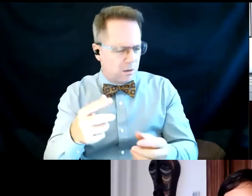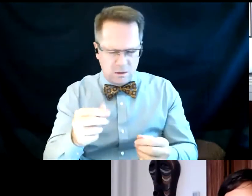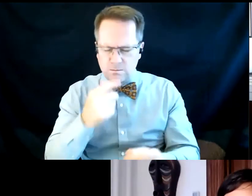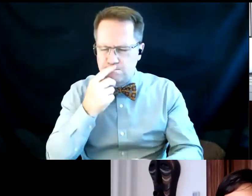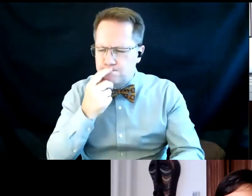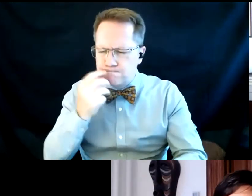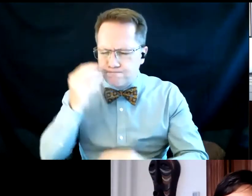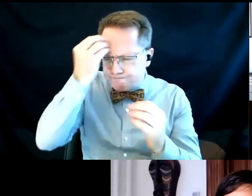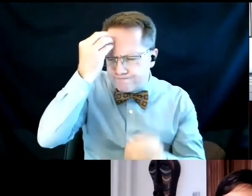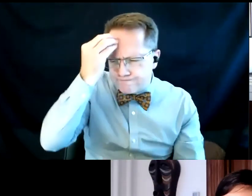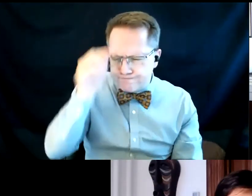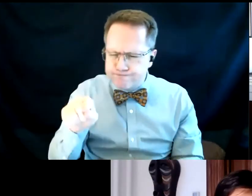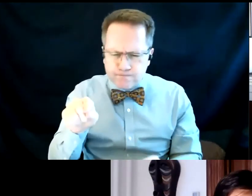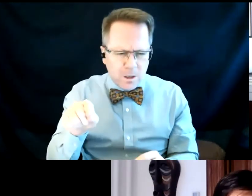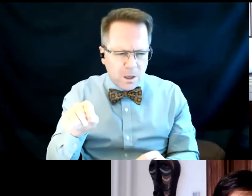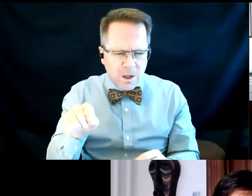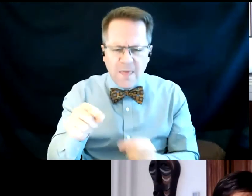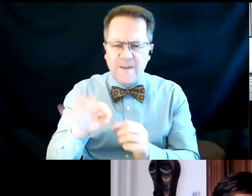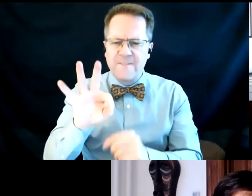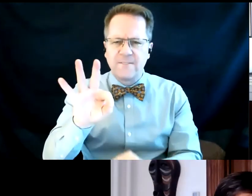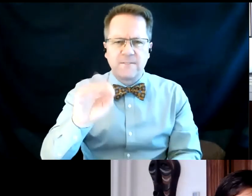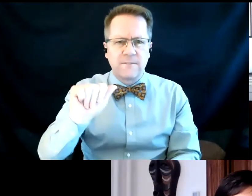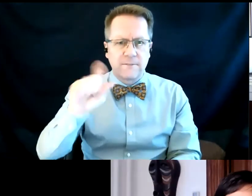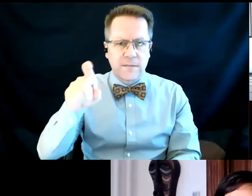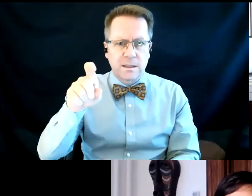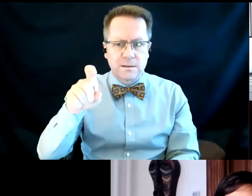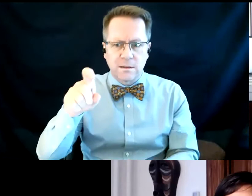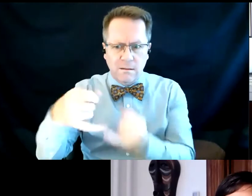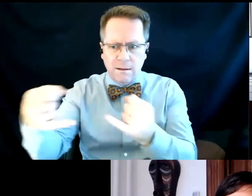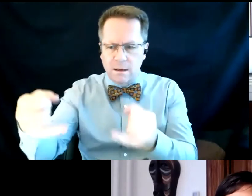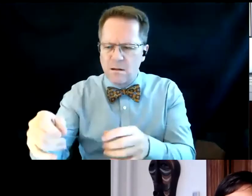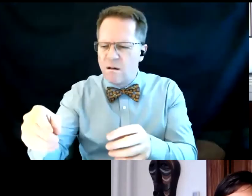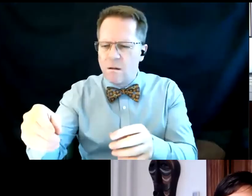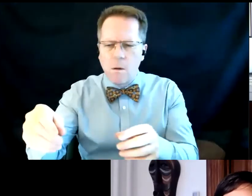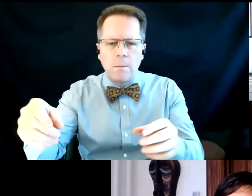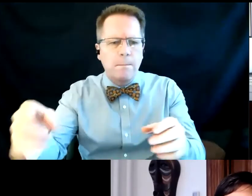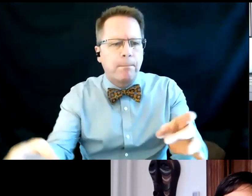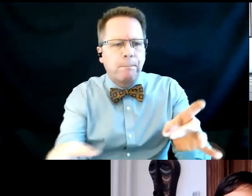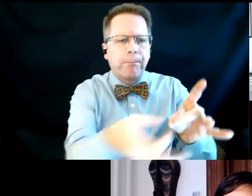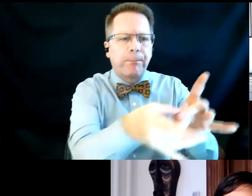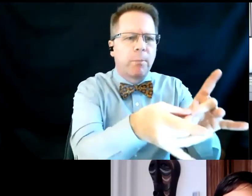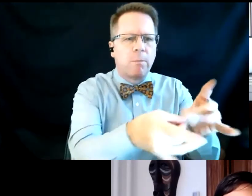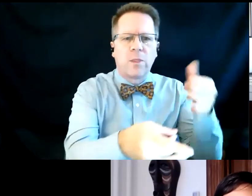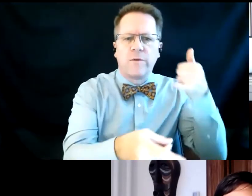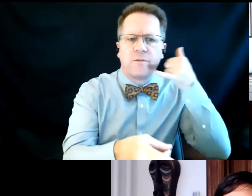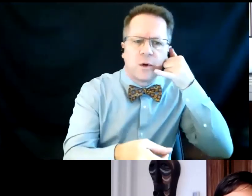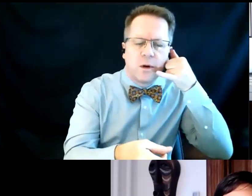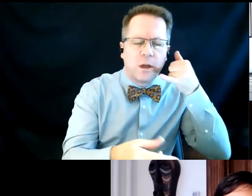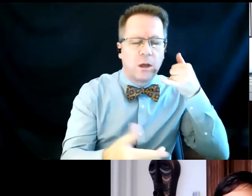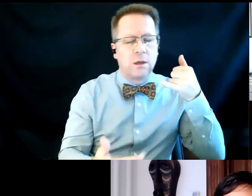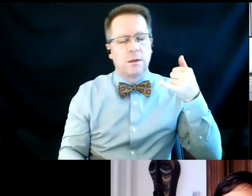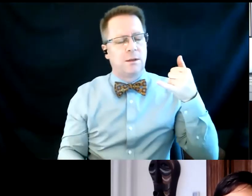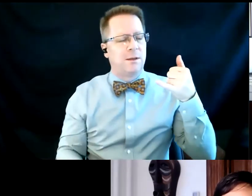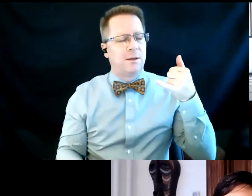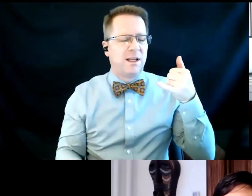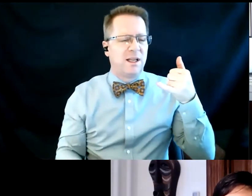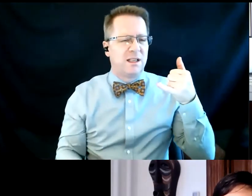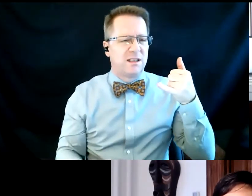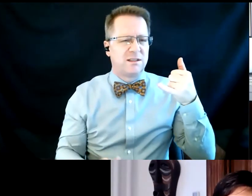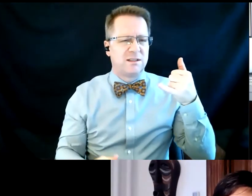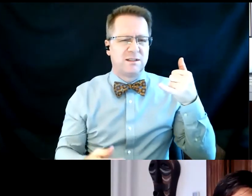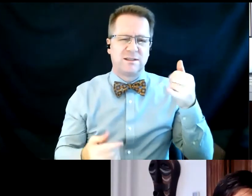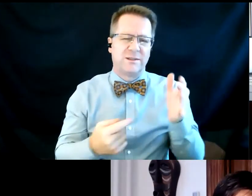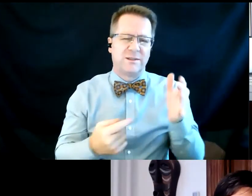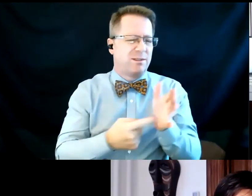school telephone. And I returned to the office for the first time since New York went into